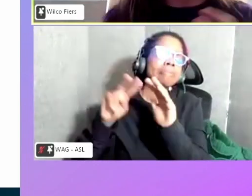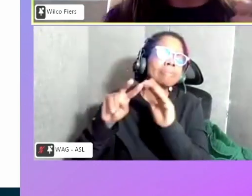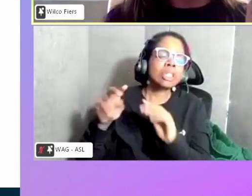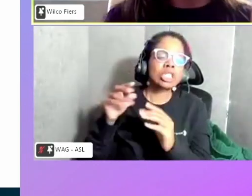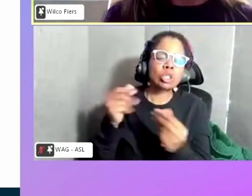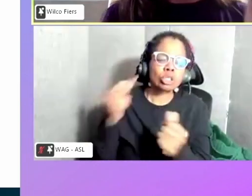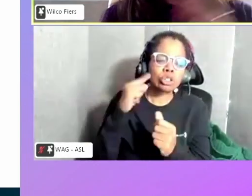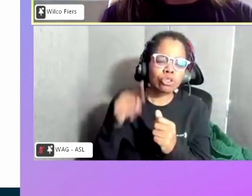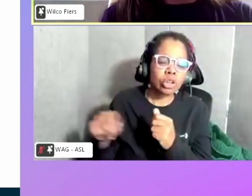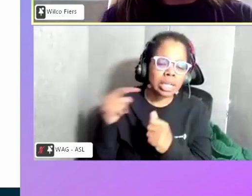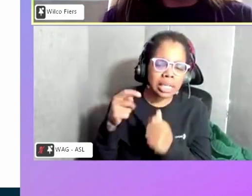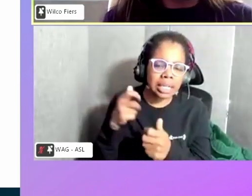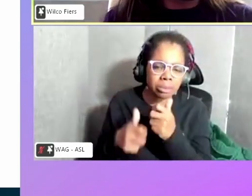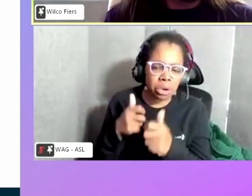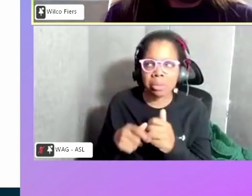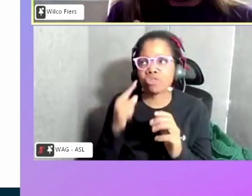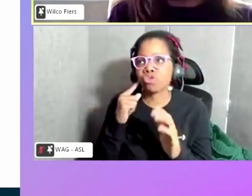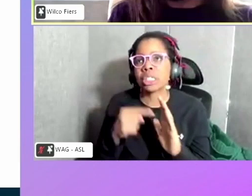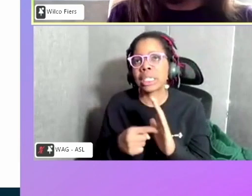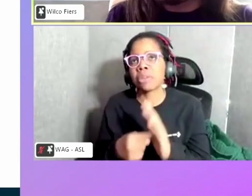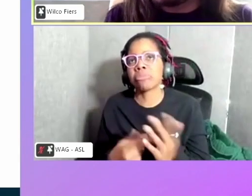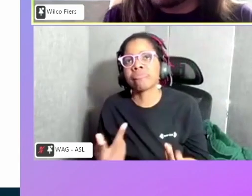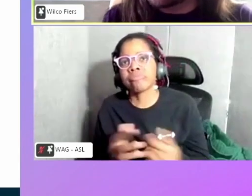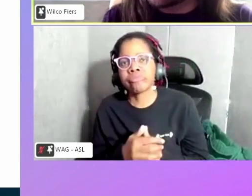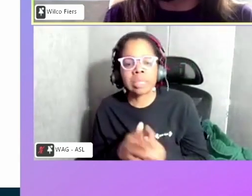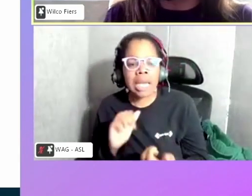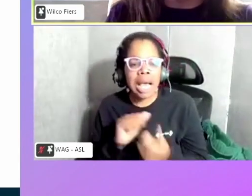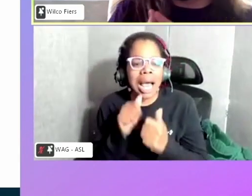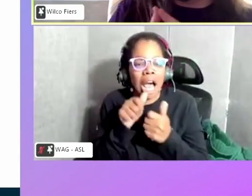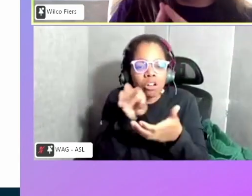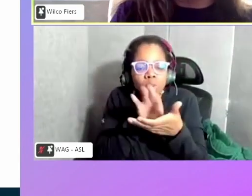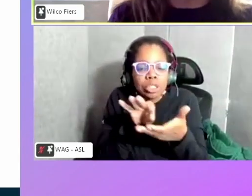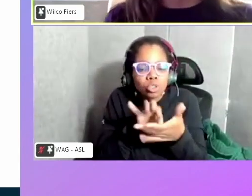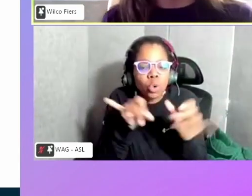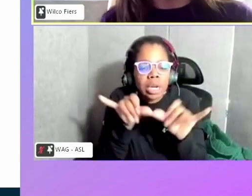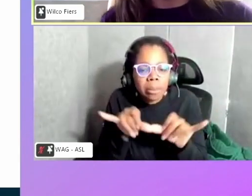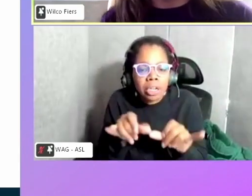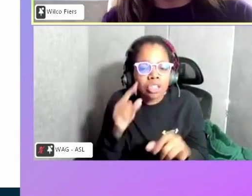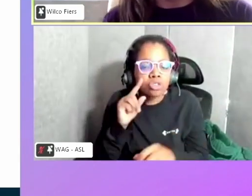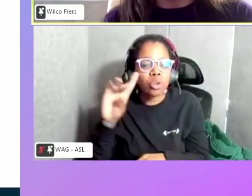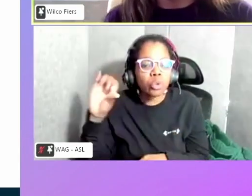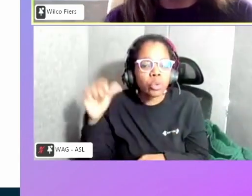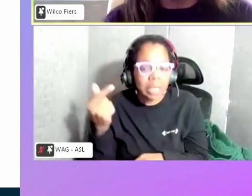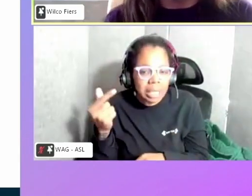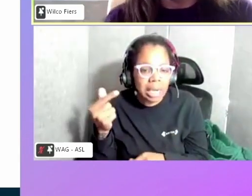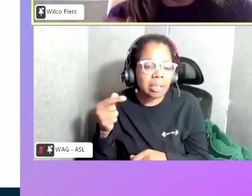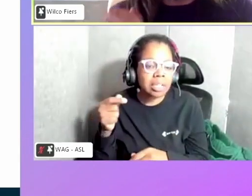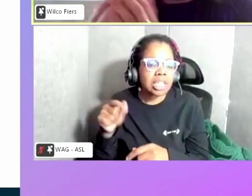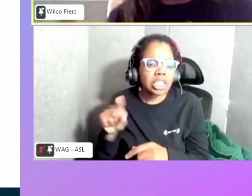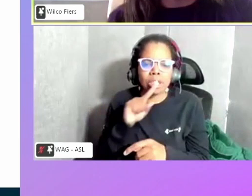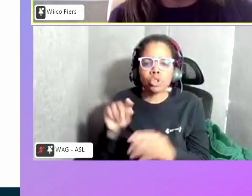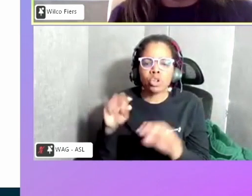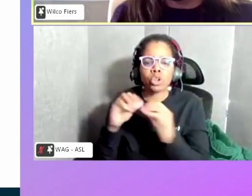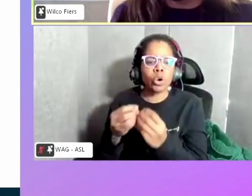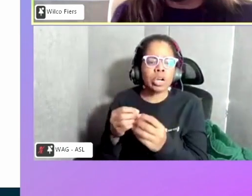problems. So it is things like, how do we do scoring and metrics in WCAG so that an organization isn't just,